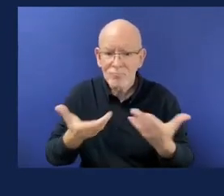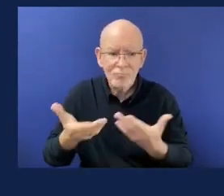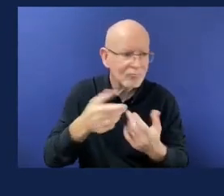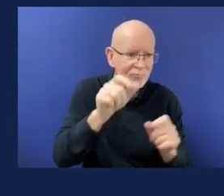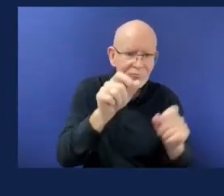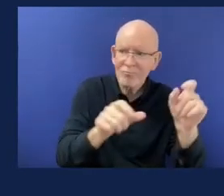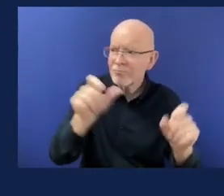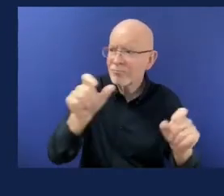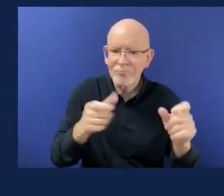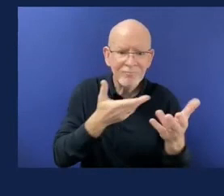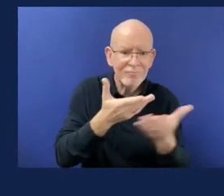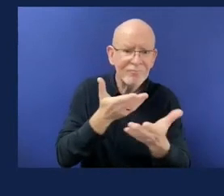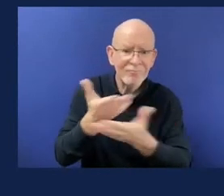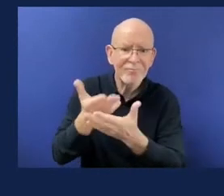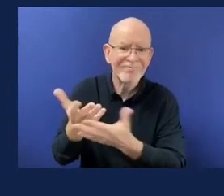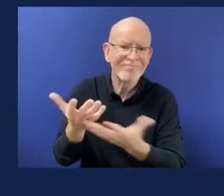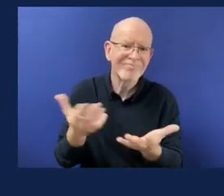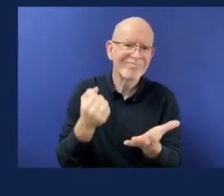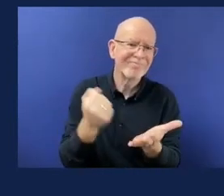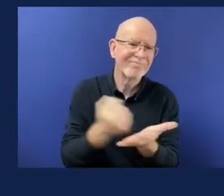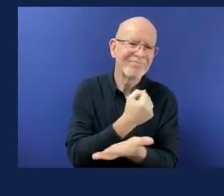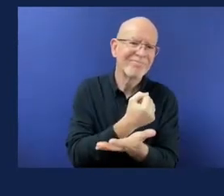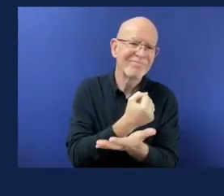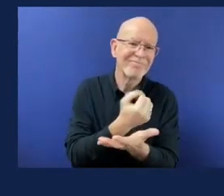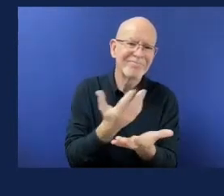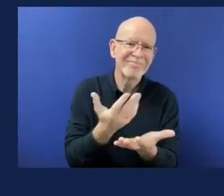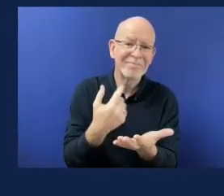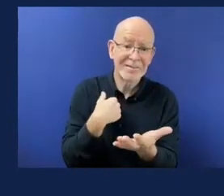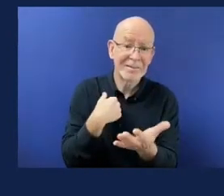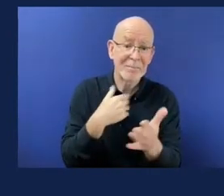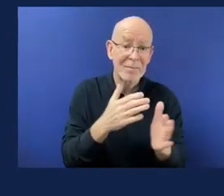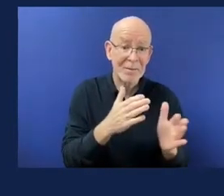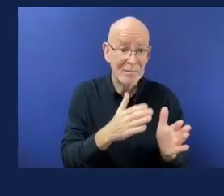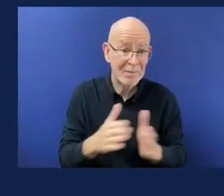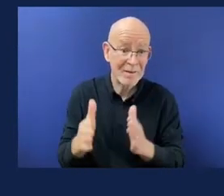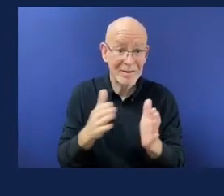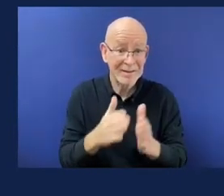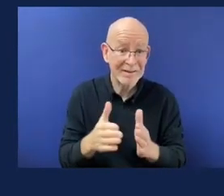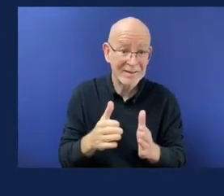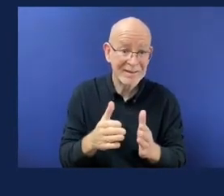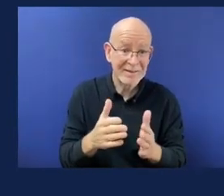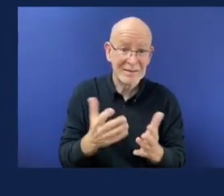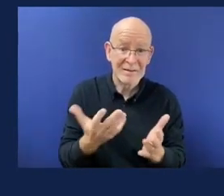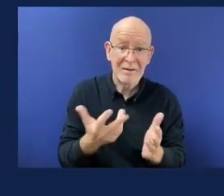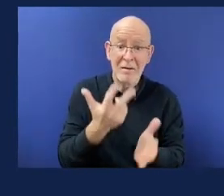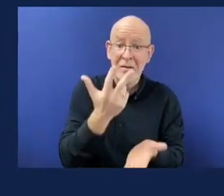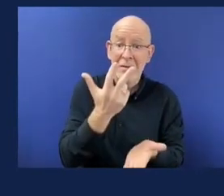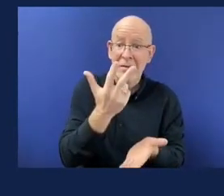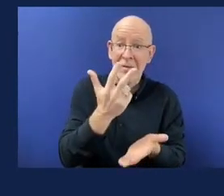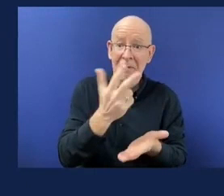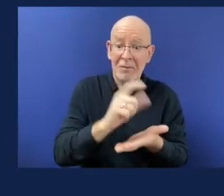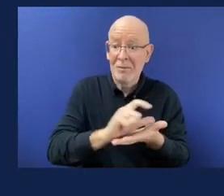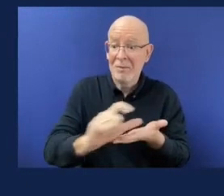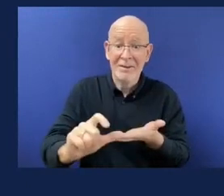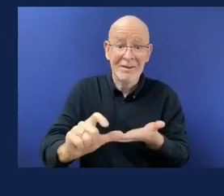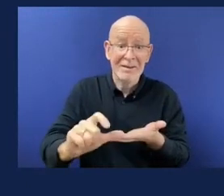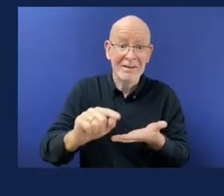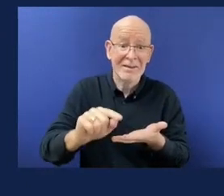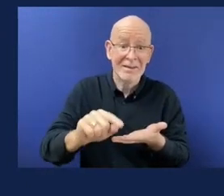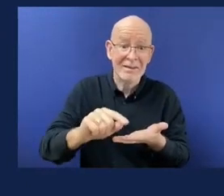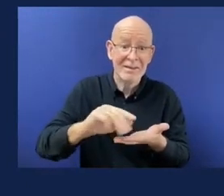Australia all went into lockdown for COVID, and so they were confined to their houses, working through